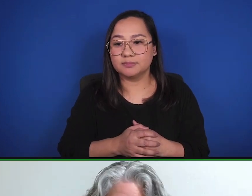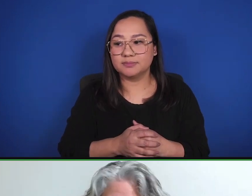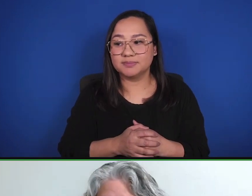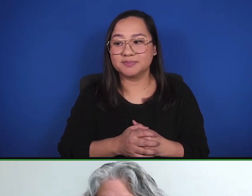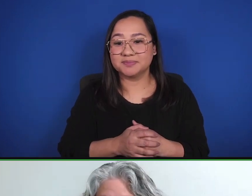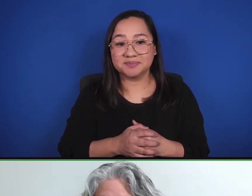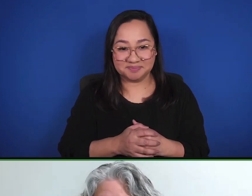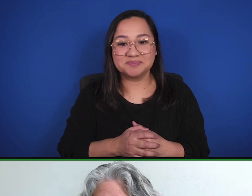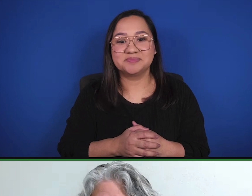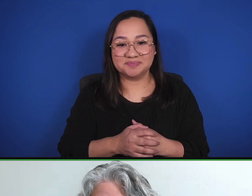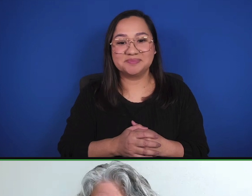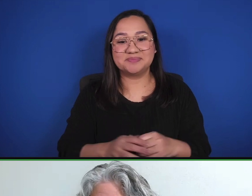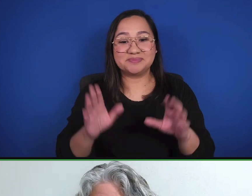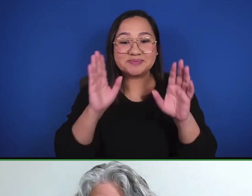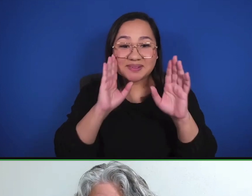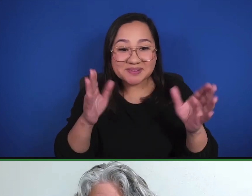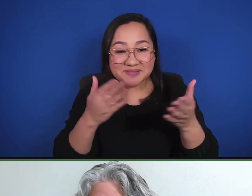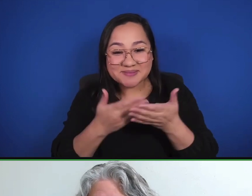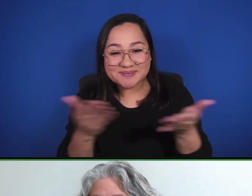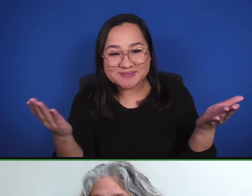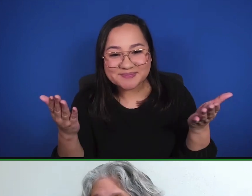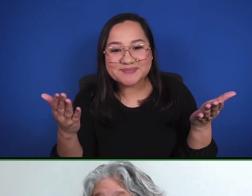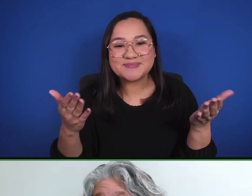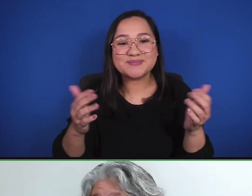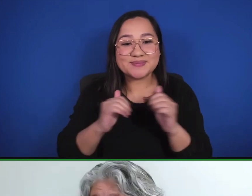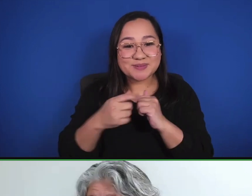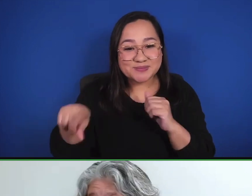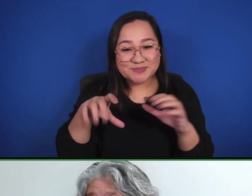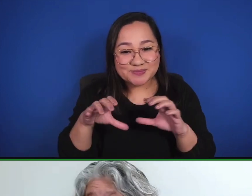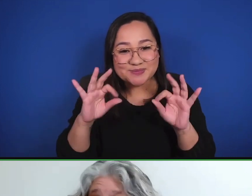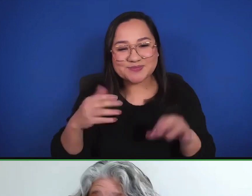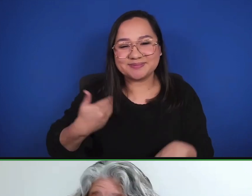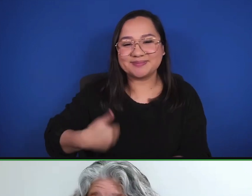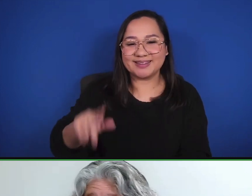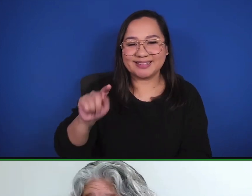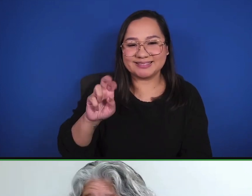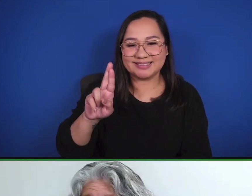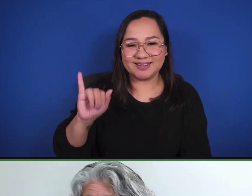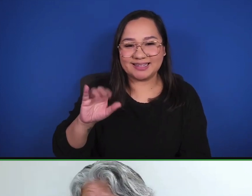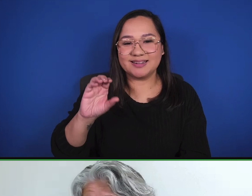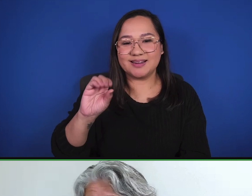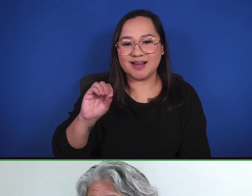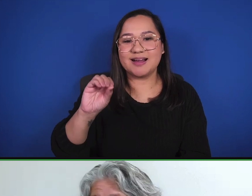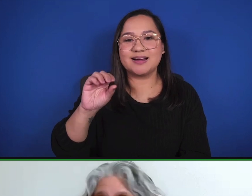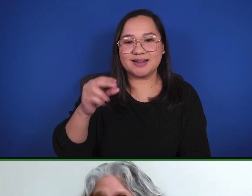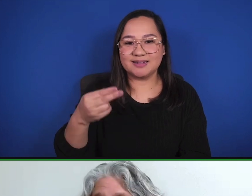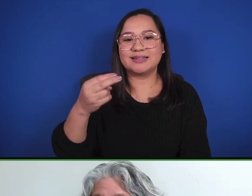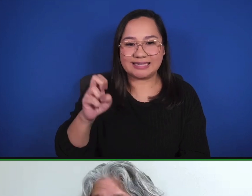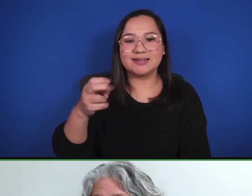Hello, everyone. My name is Terry Erline. I am, pronouns are she,